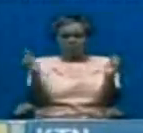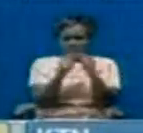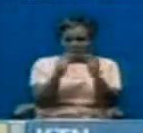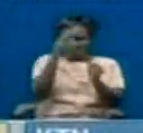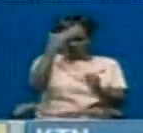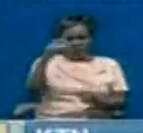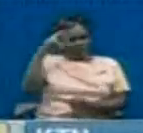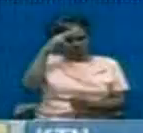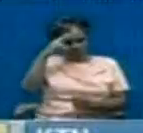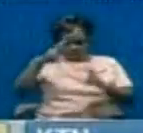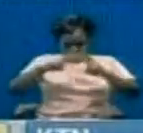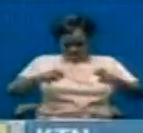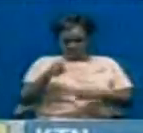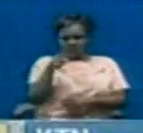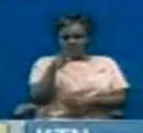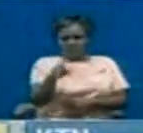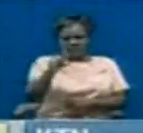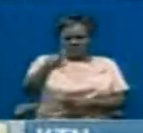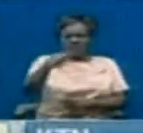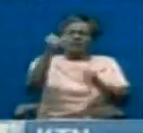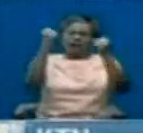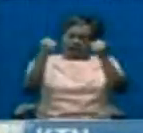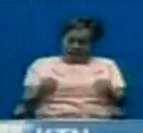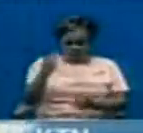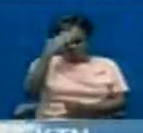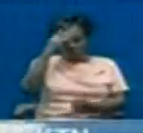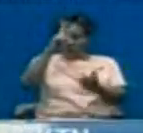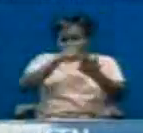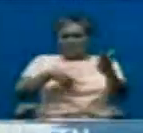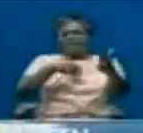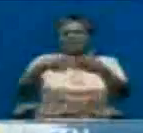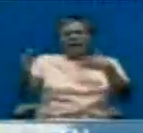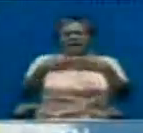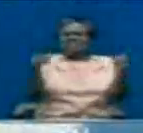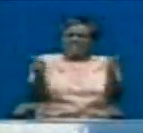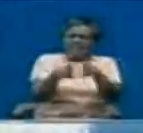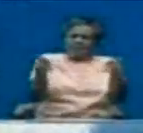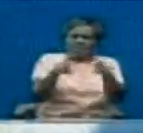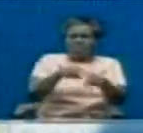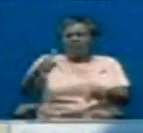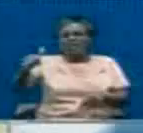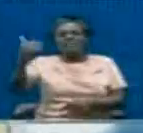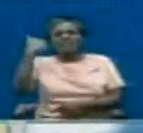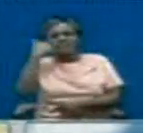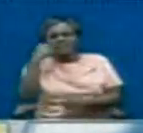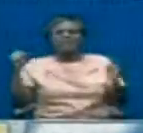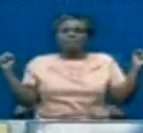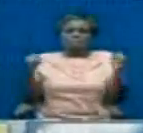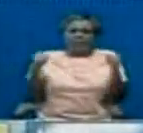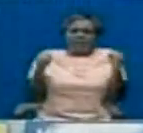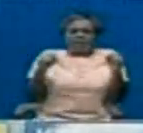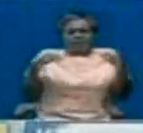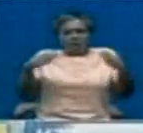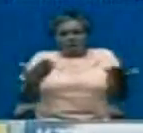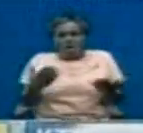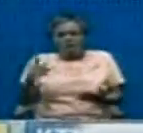that diagnosing the Marburg virus is actually difficult, because the symptoms are very similar to other fevers like malaria and